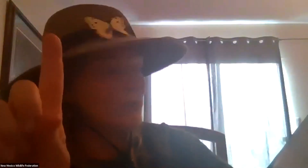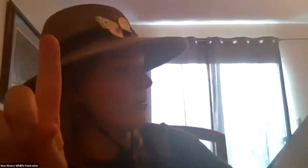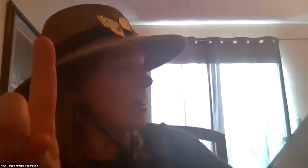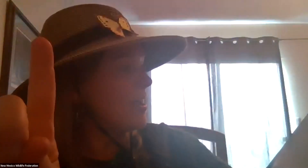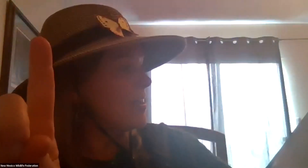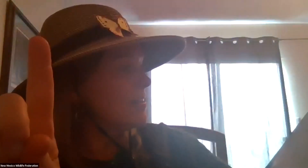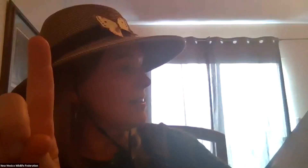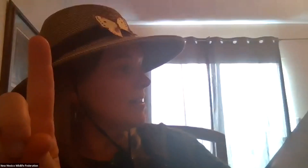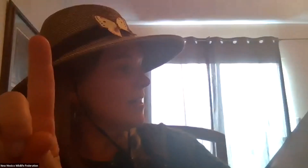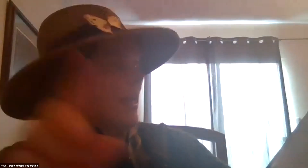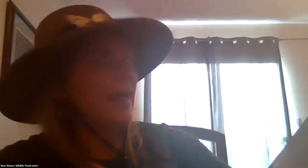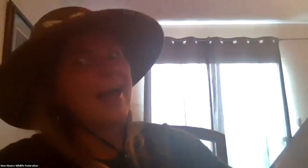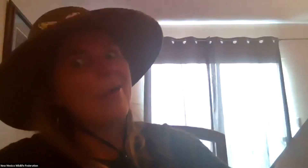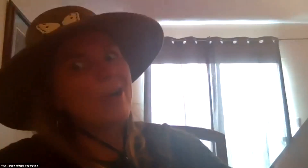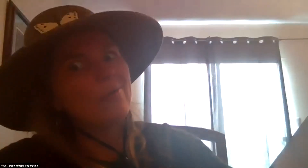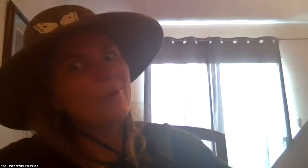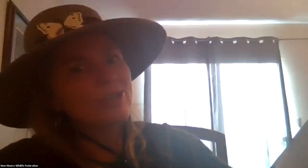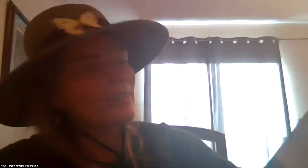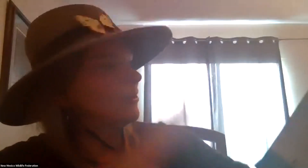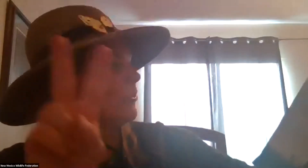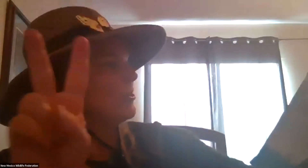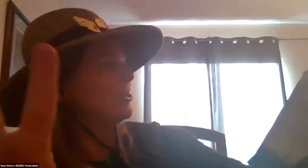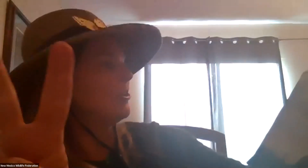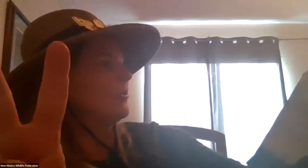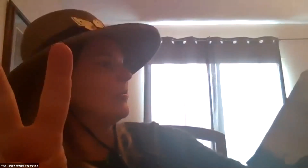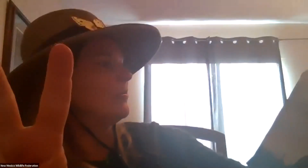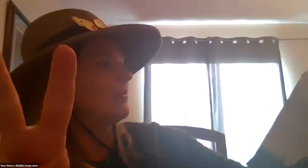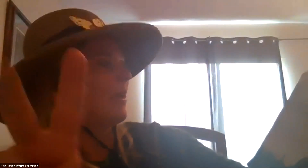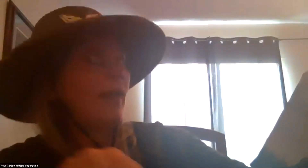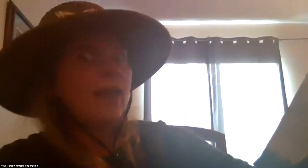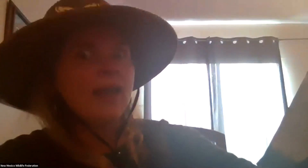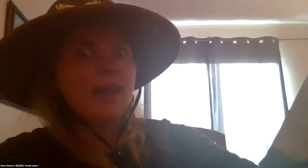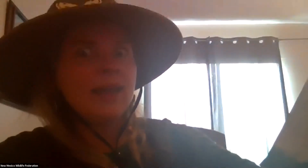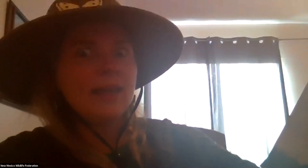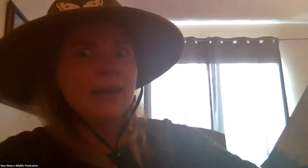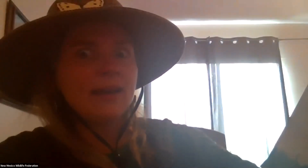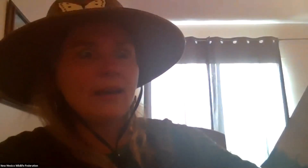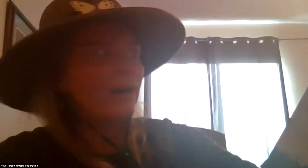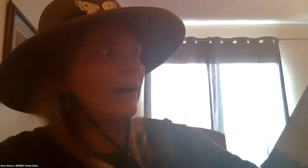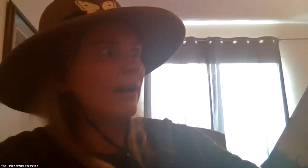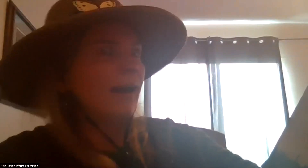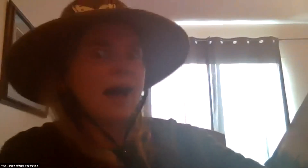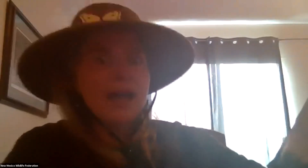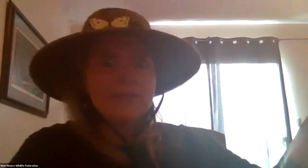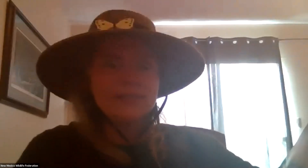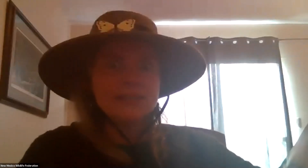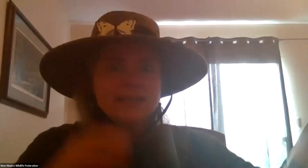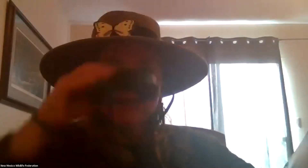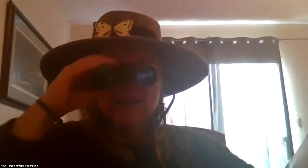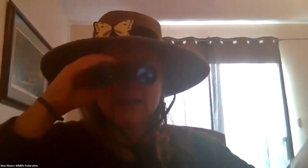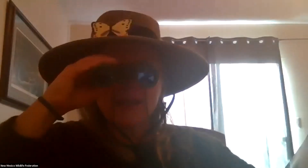Except for just one. How I wish there were two. Hey,